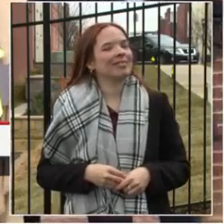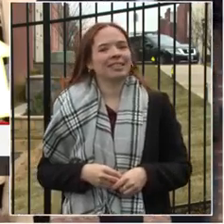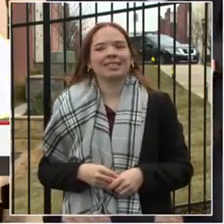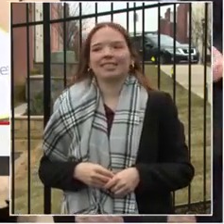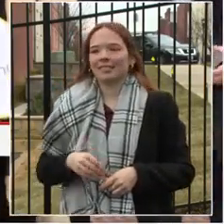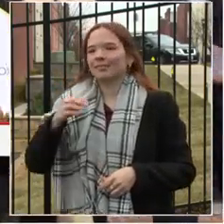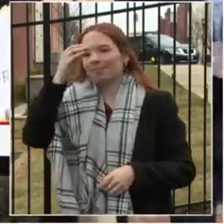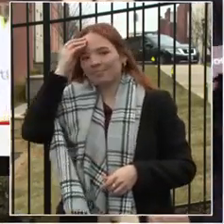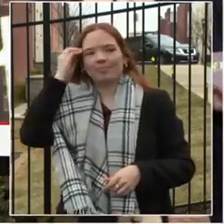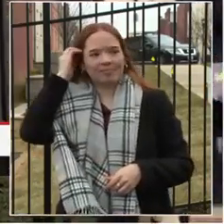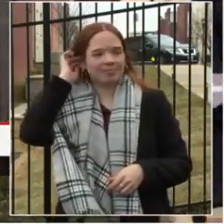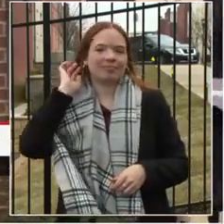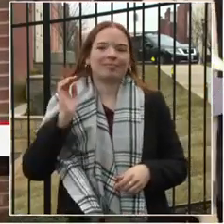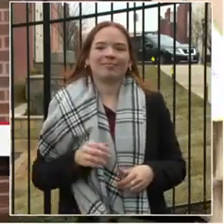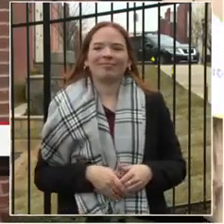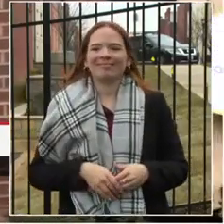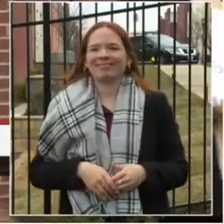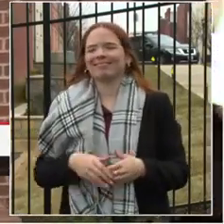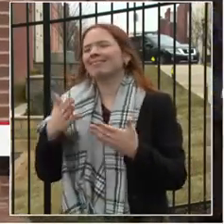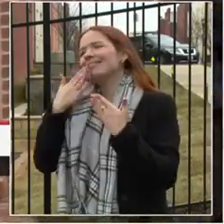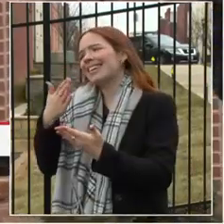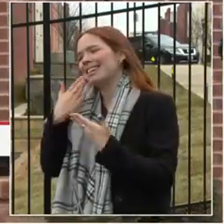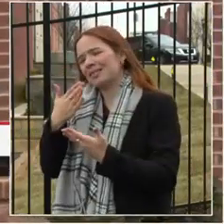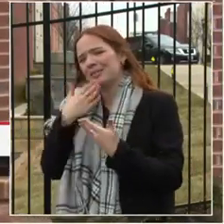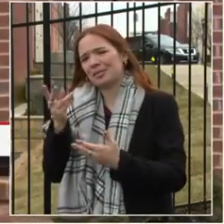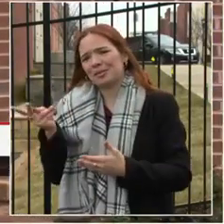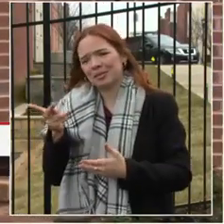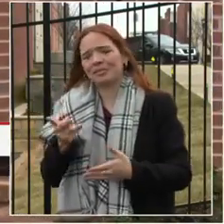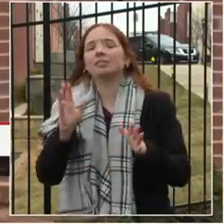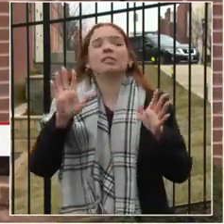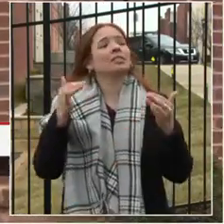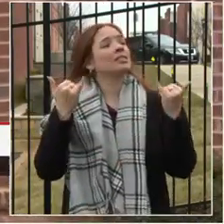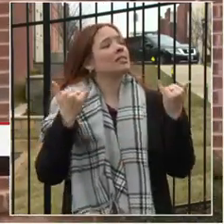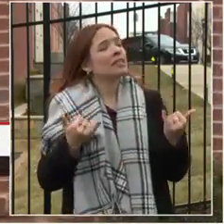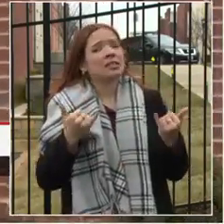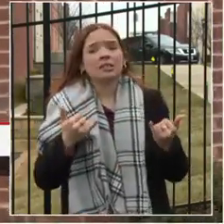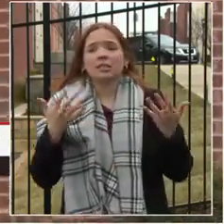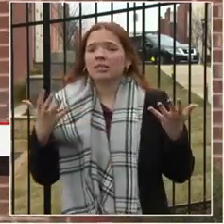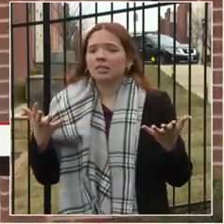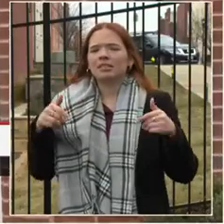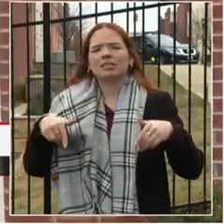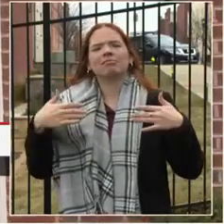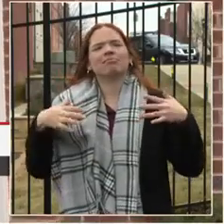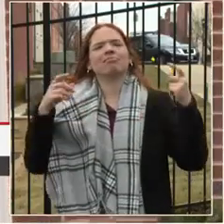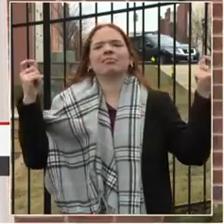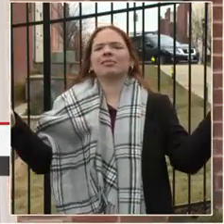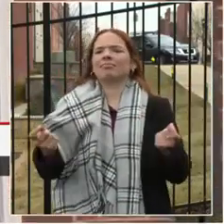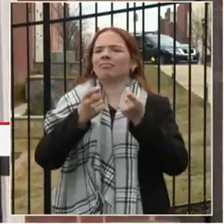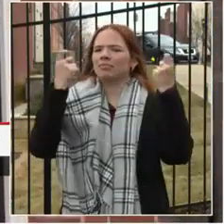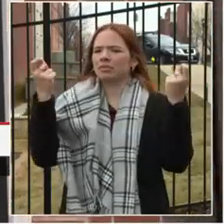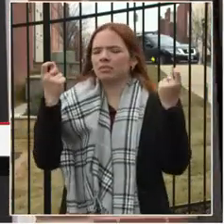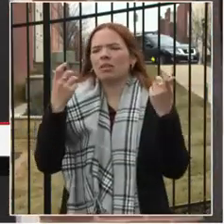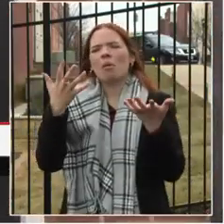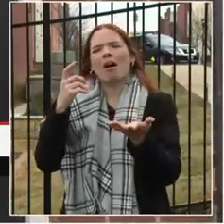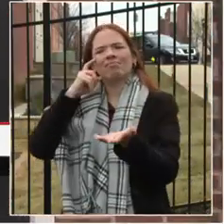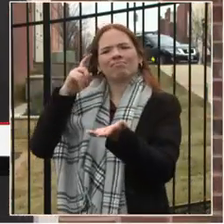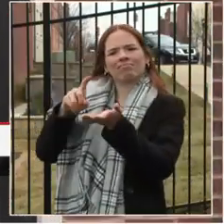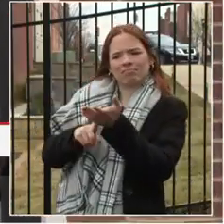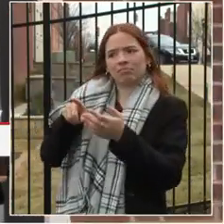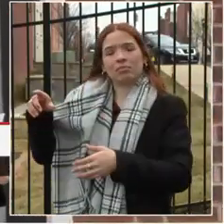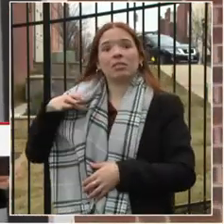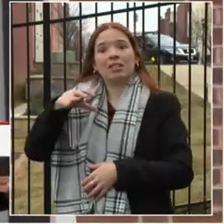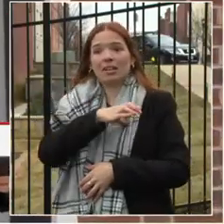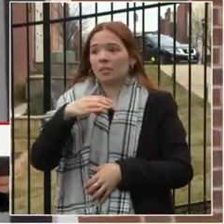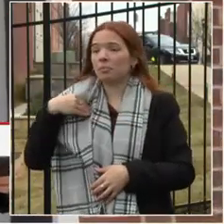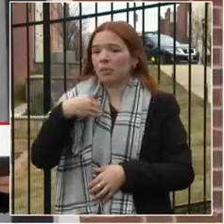Thank you, Brandon and Kathleen. And as we celebrate, I want to recognize the members of the council. I'm going to start with